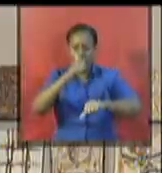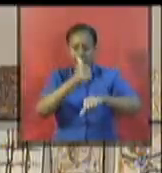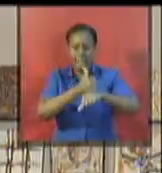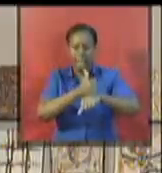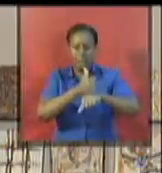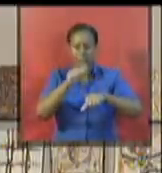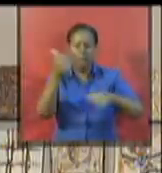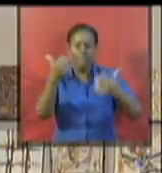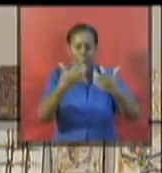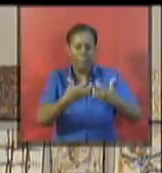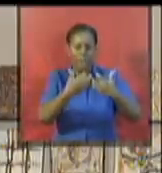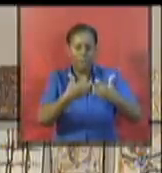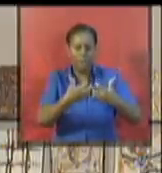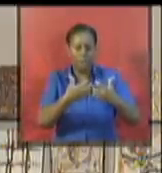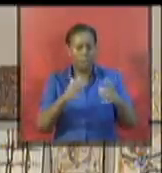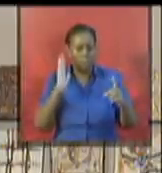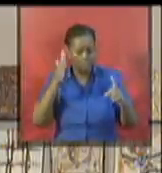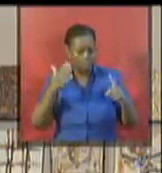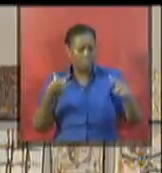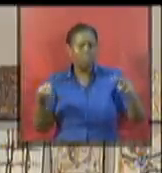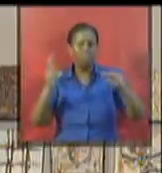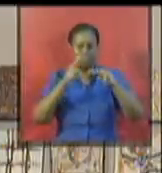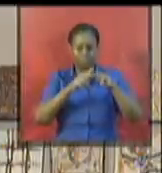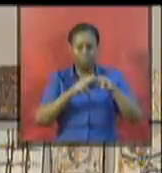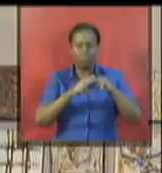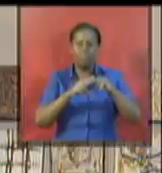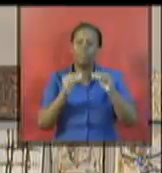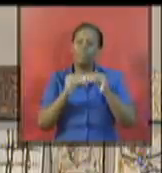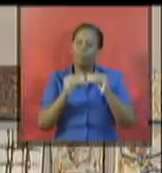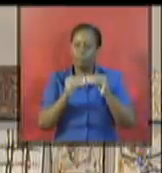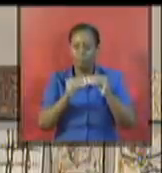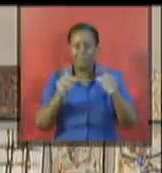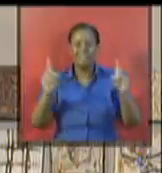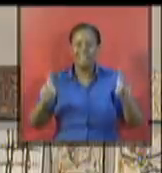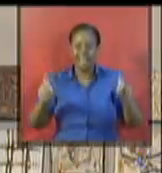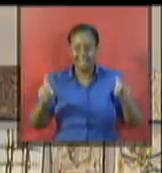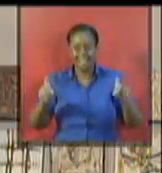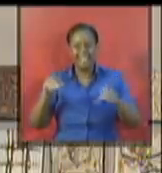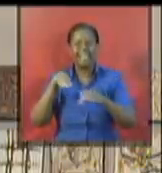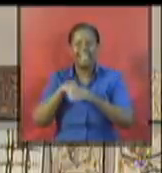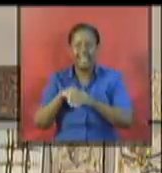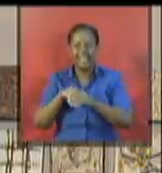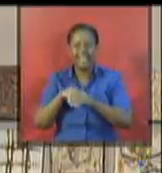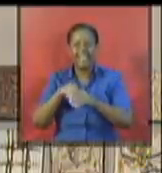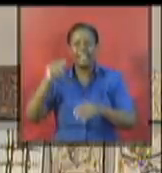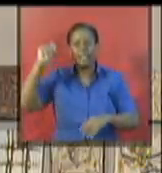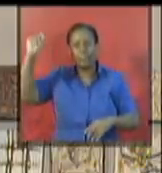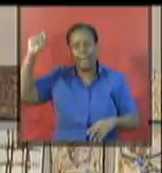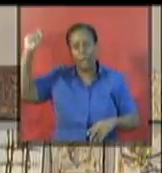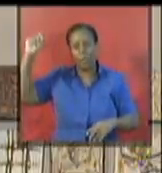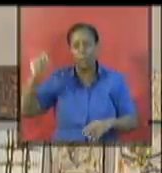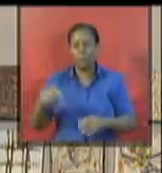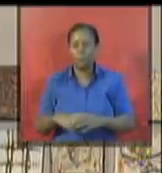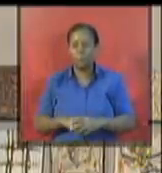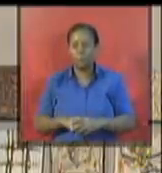their capacity in Tobago to do testing on island, thus enabling them to respond to cases that they have